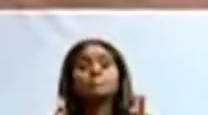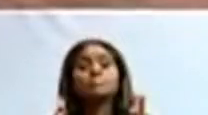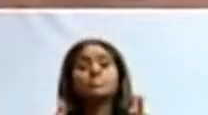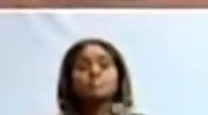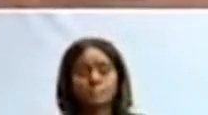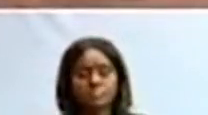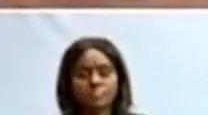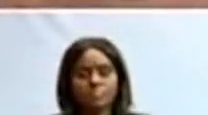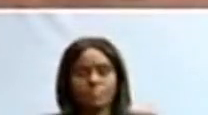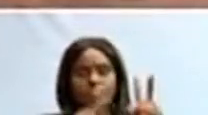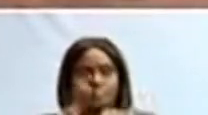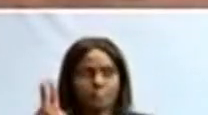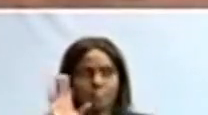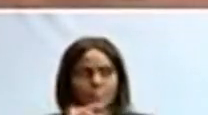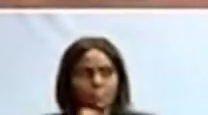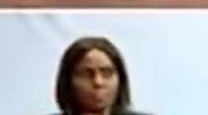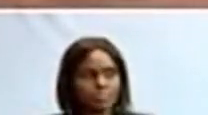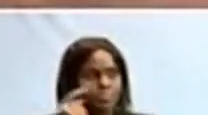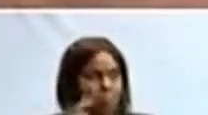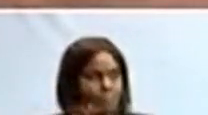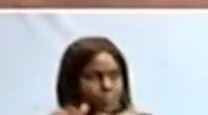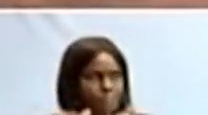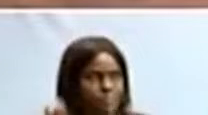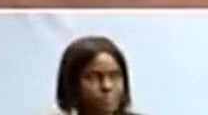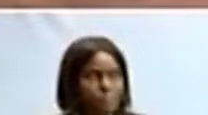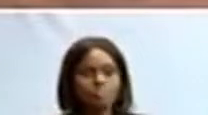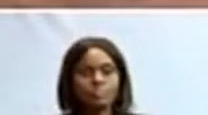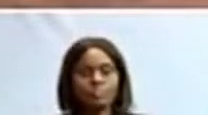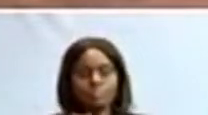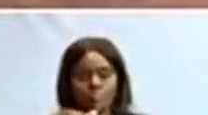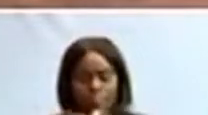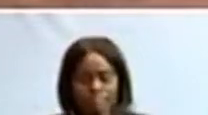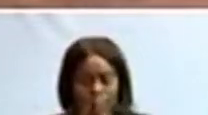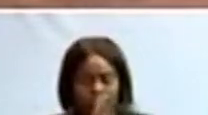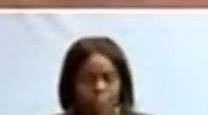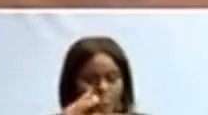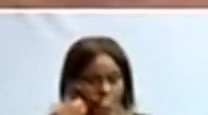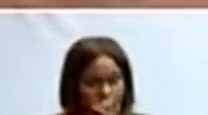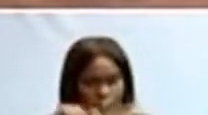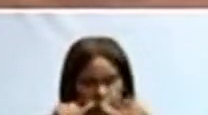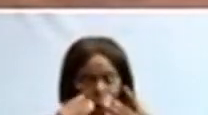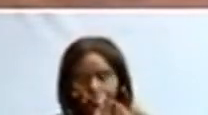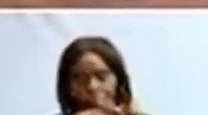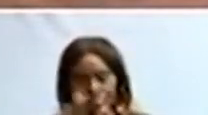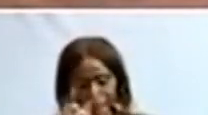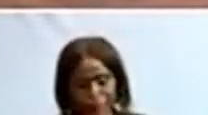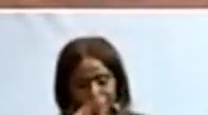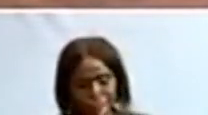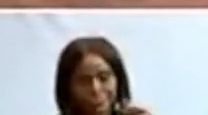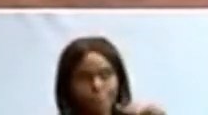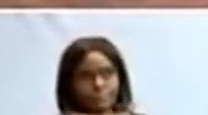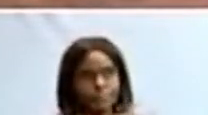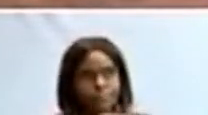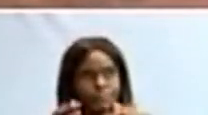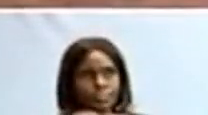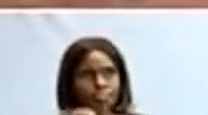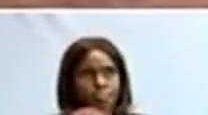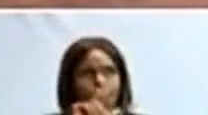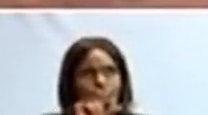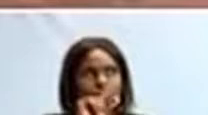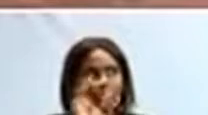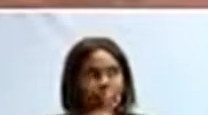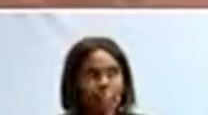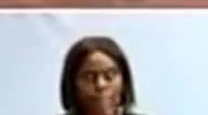Acknowledge the observations made by the auditors and wish to state that failure to manage the